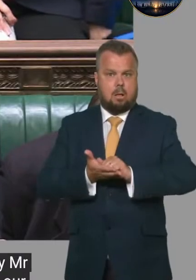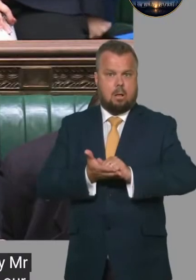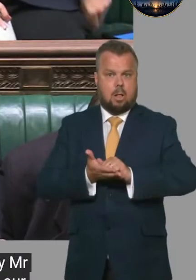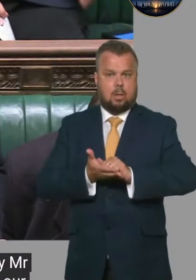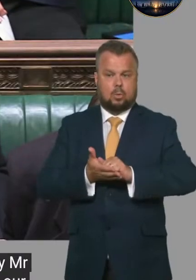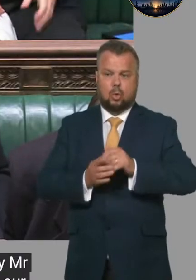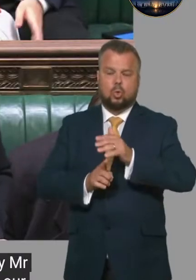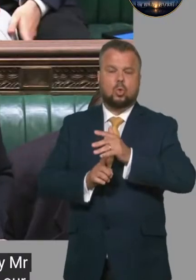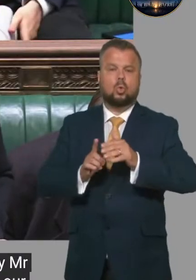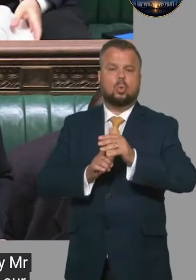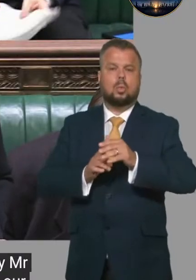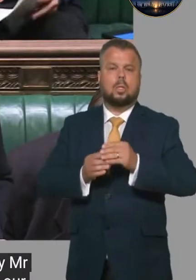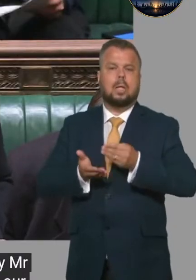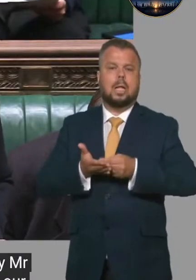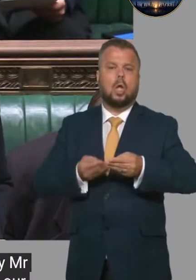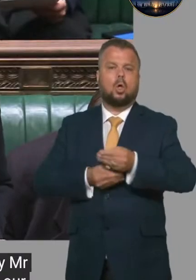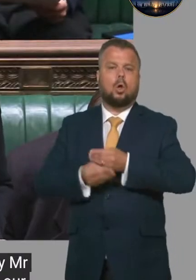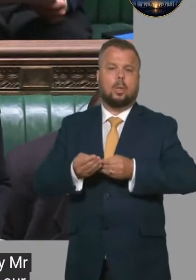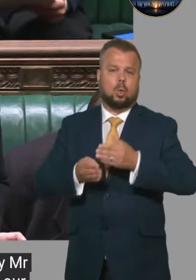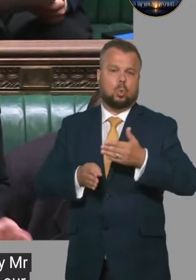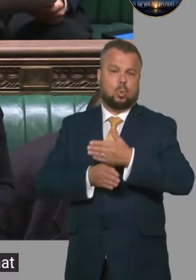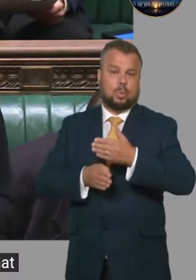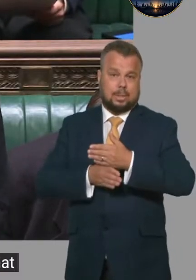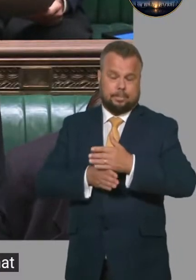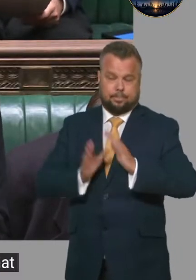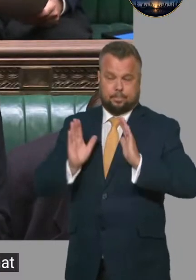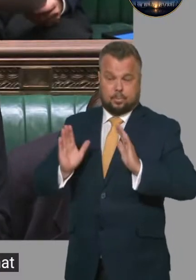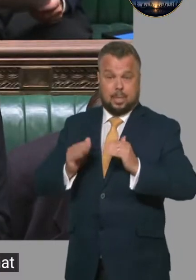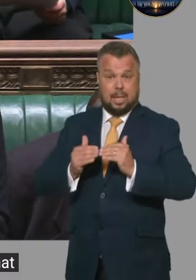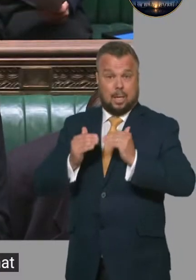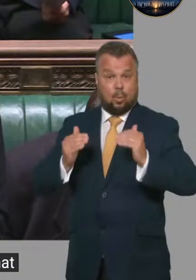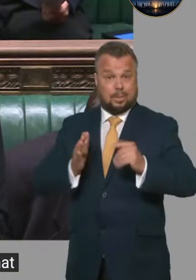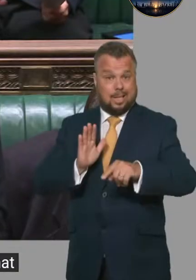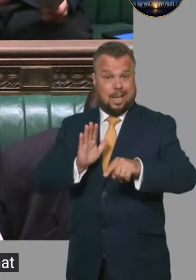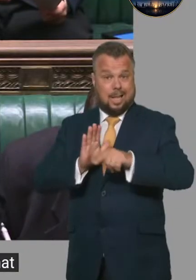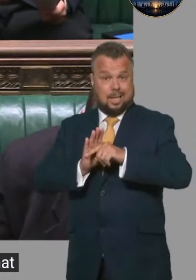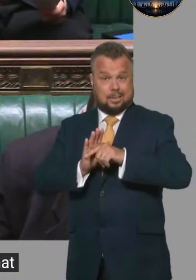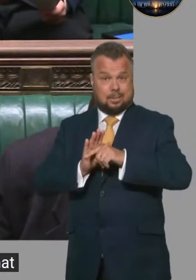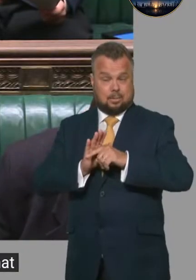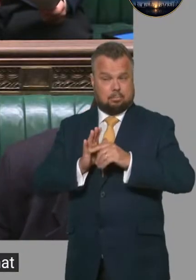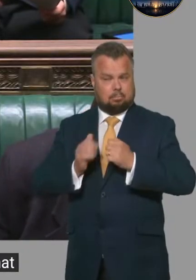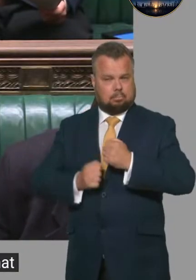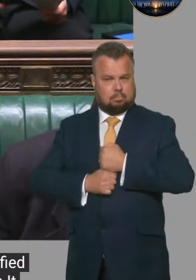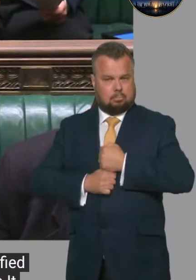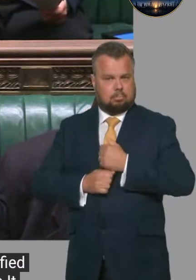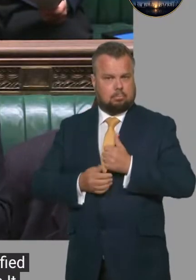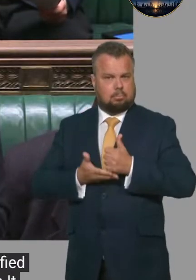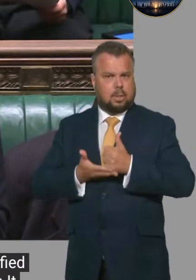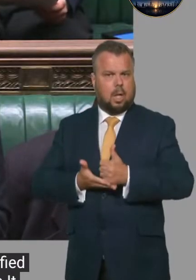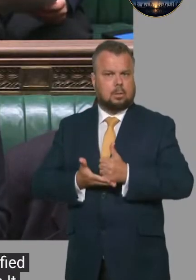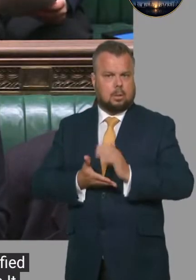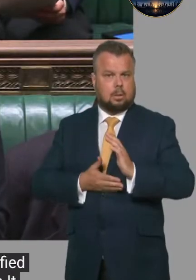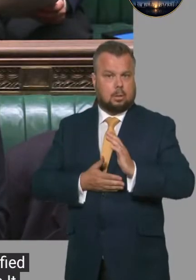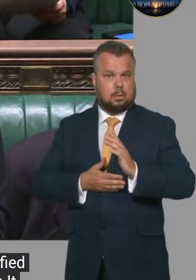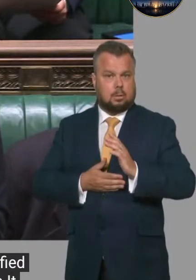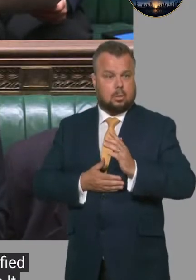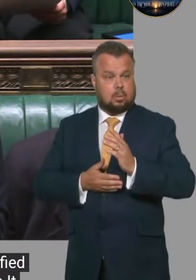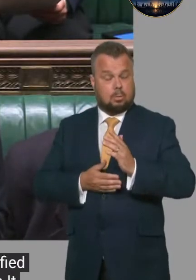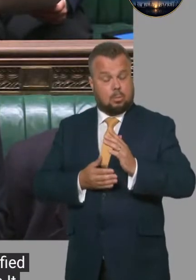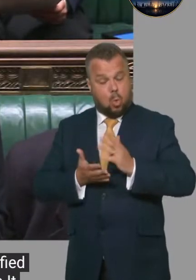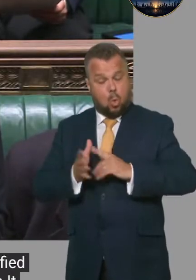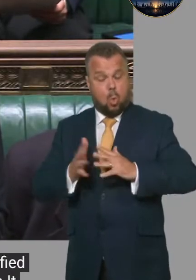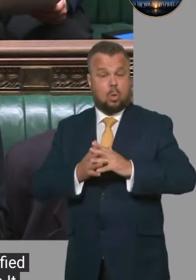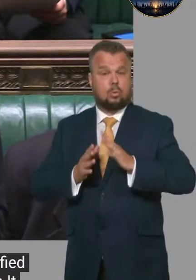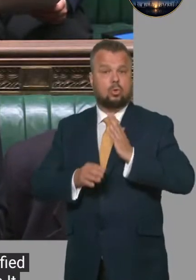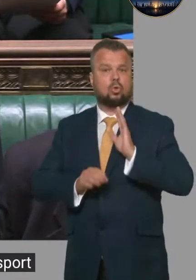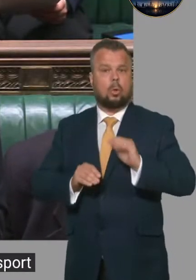shops and transport must adapt for wheelchair users, making their services accessible. And to those who want to dismantle those protections, I say,